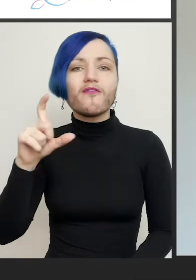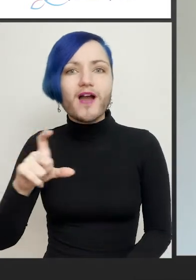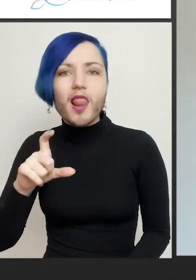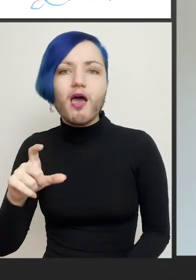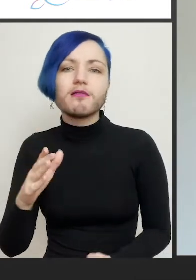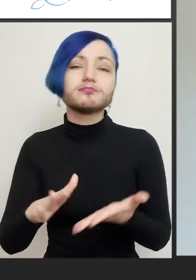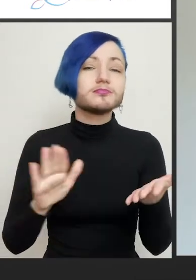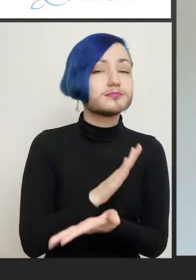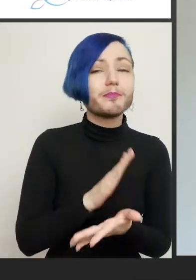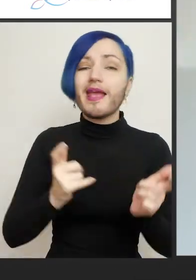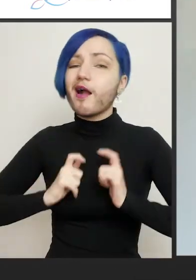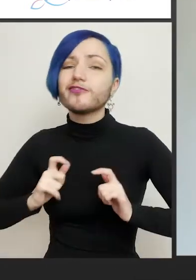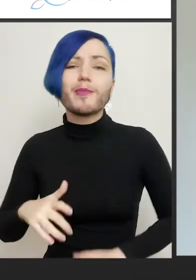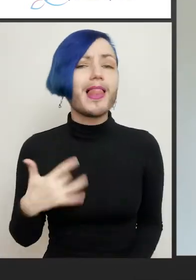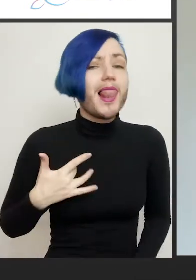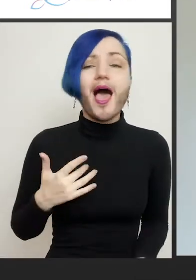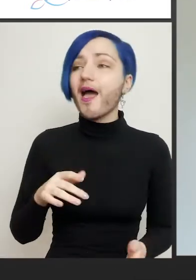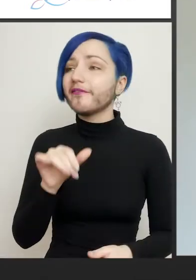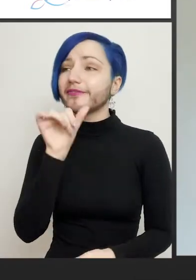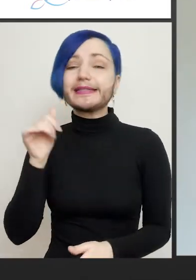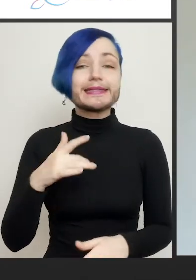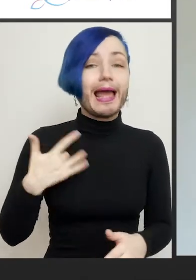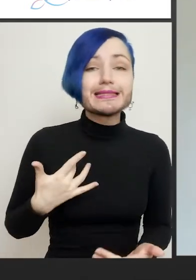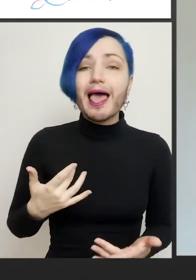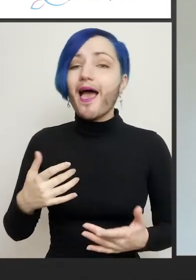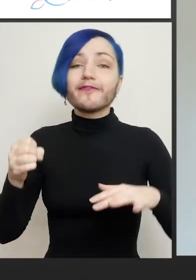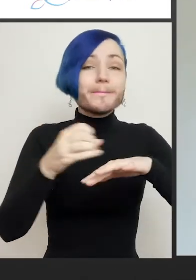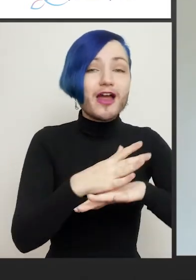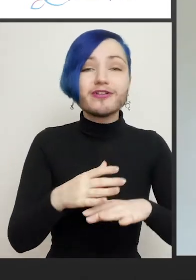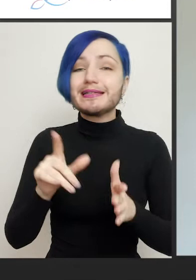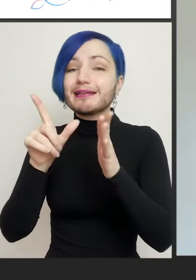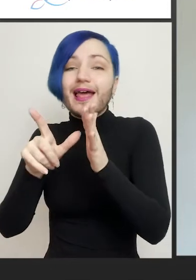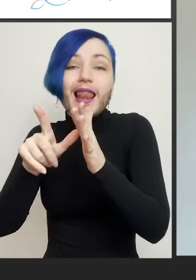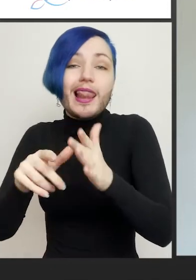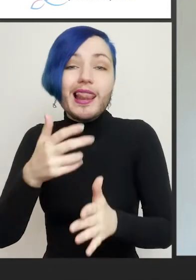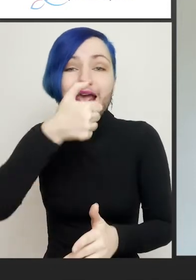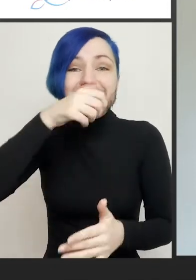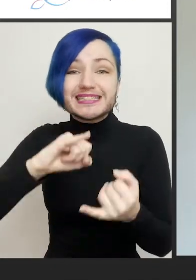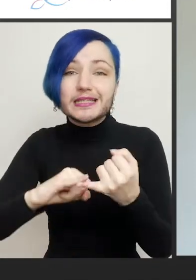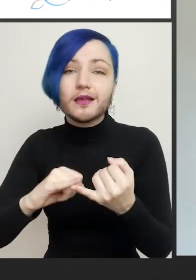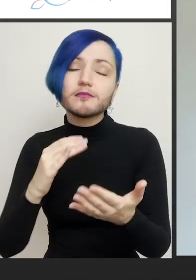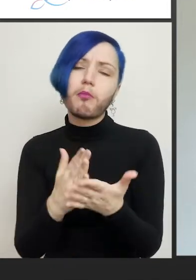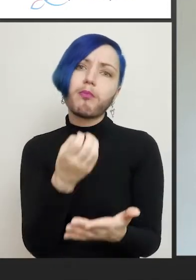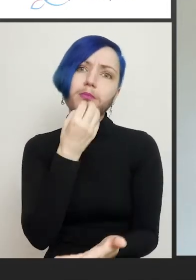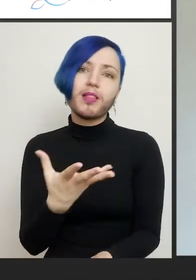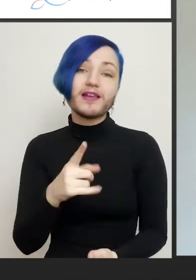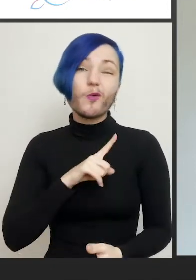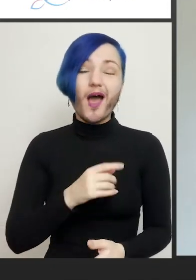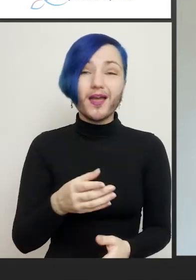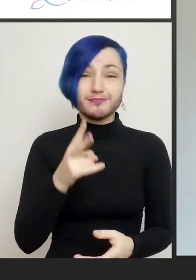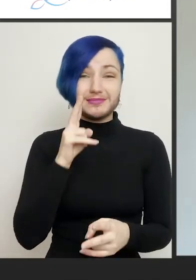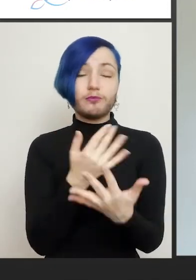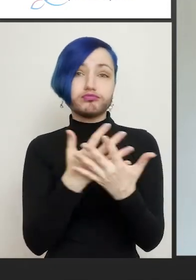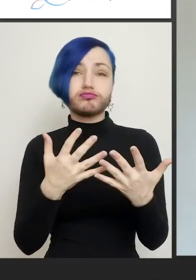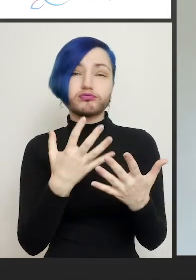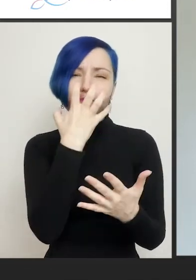happy, comfortable, alive, having a nice life, married, in her late 60s, is also really positive too, because what we often hear are misery stories. And